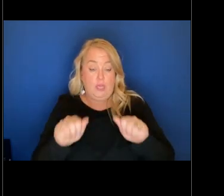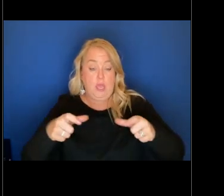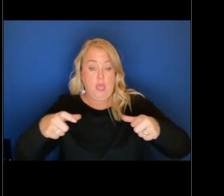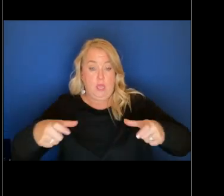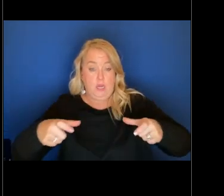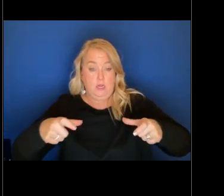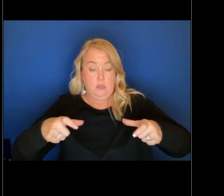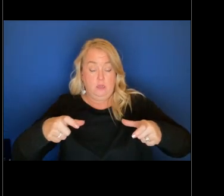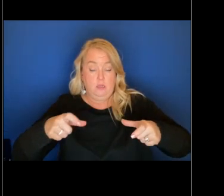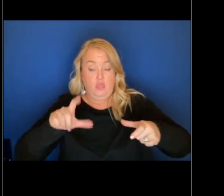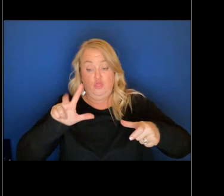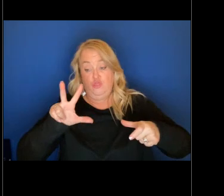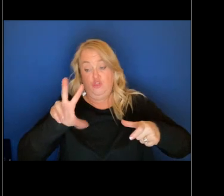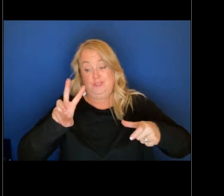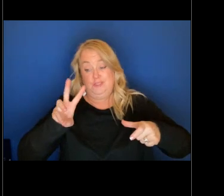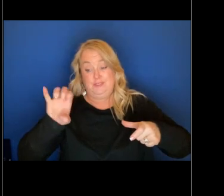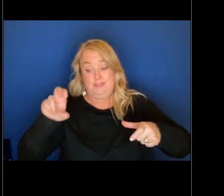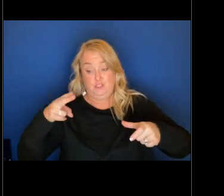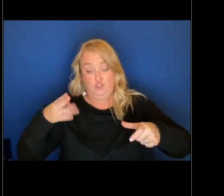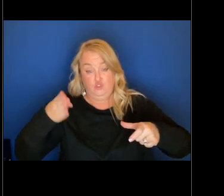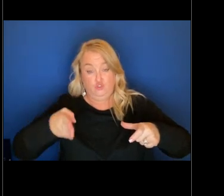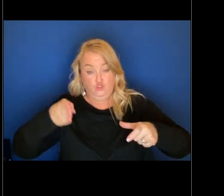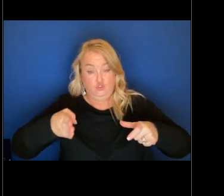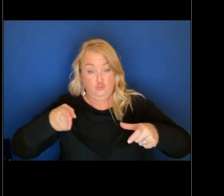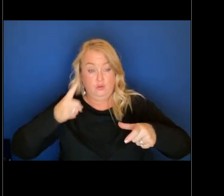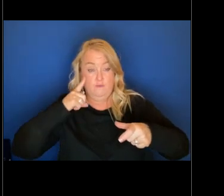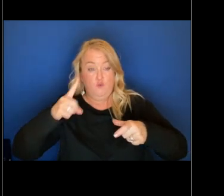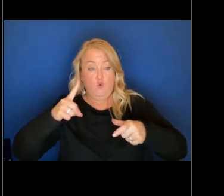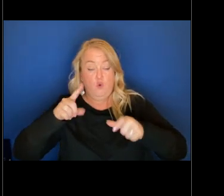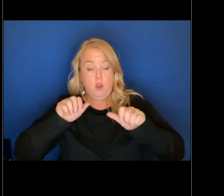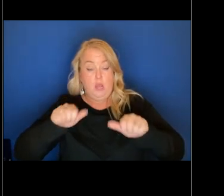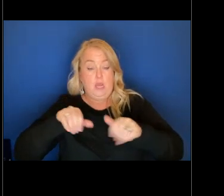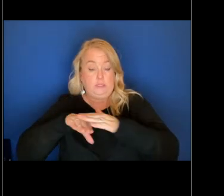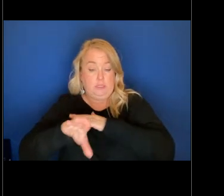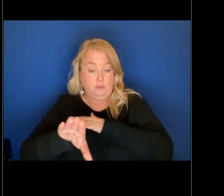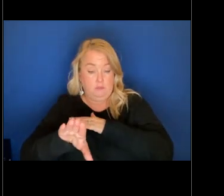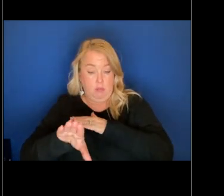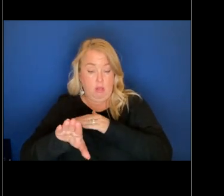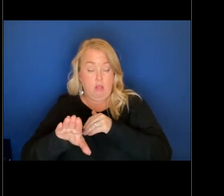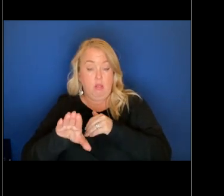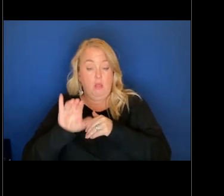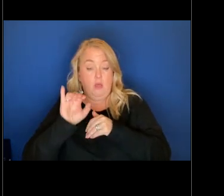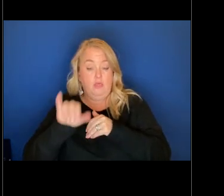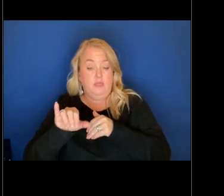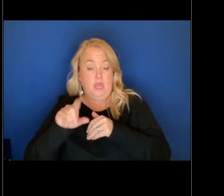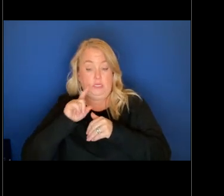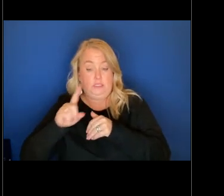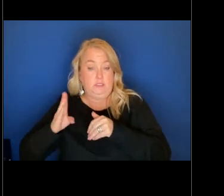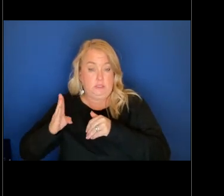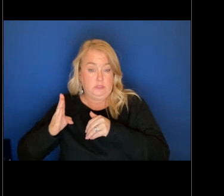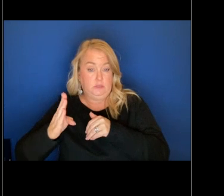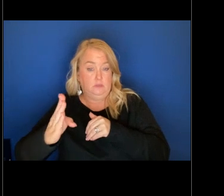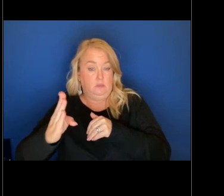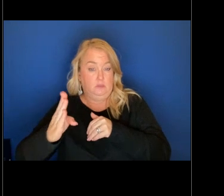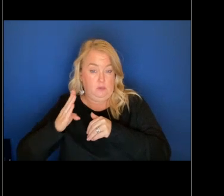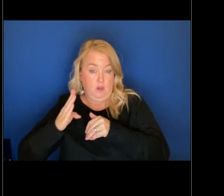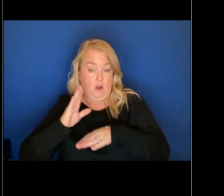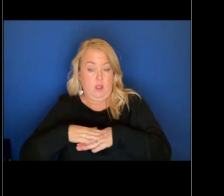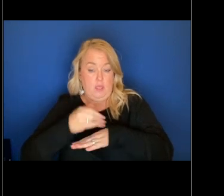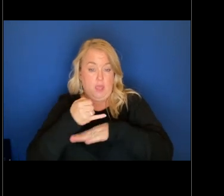as 36 inches for an accessible route corridor that runs alongside the island to